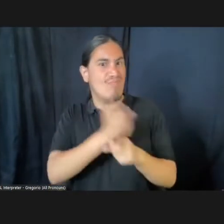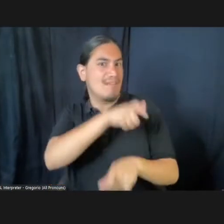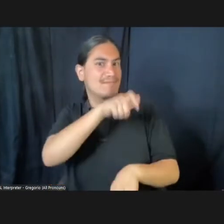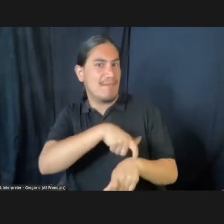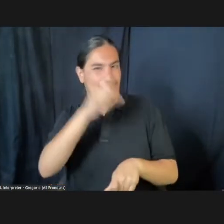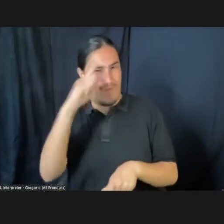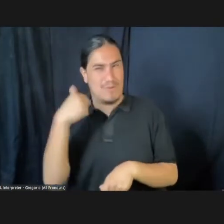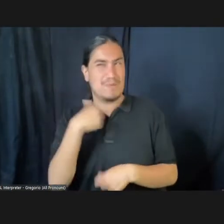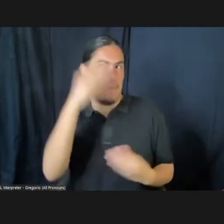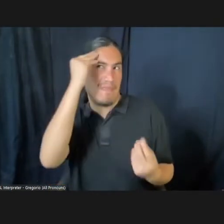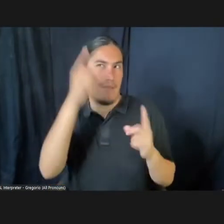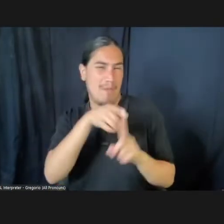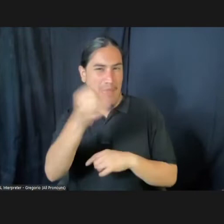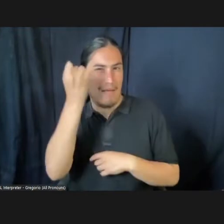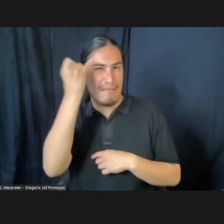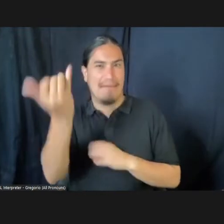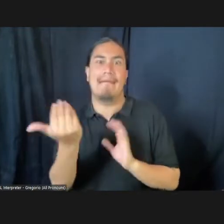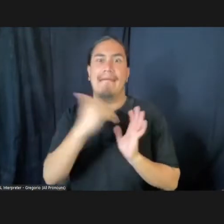idea.